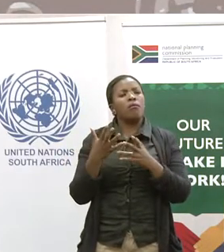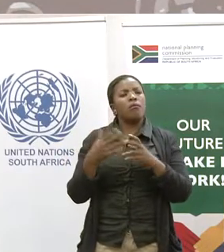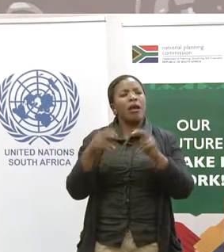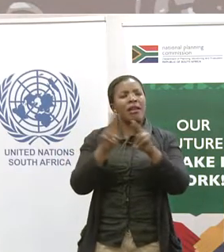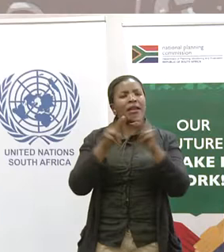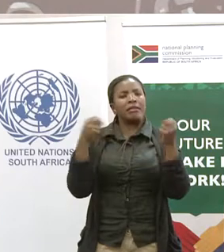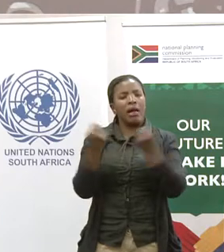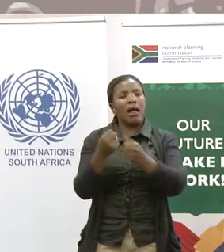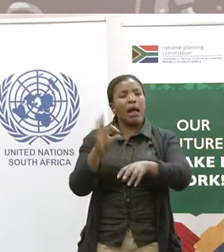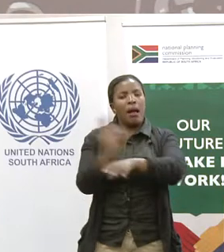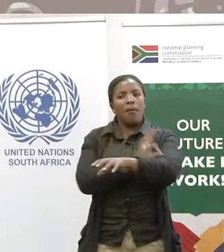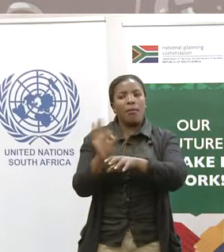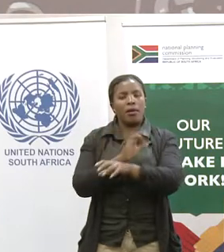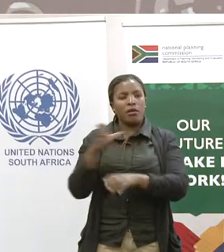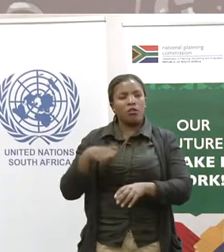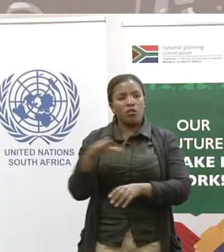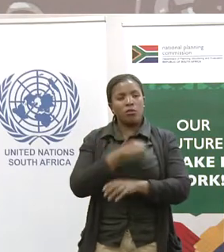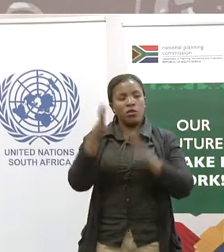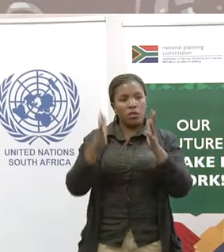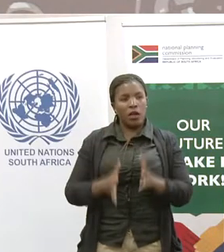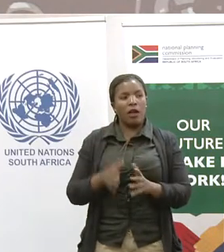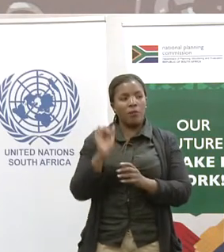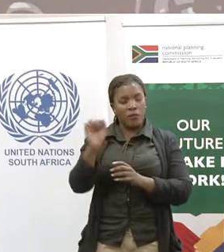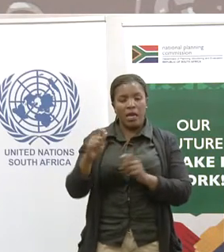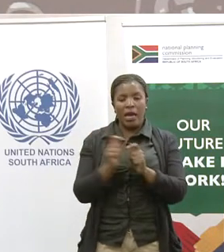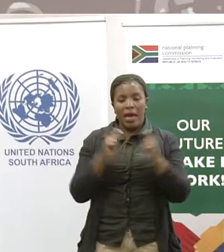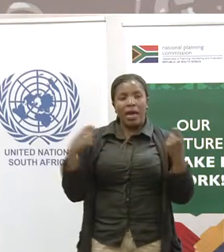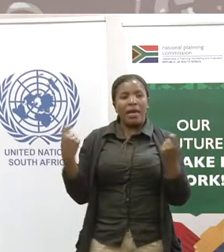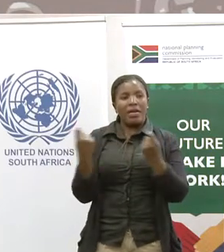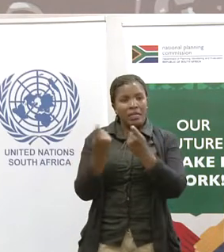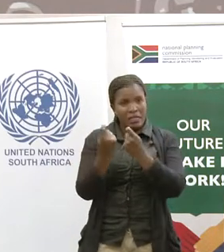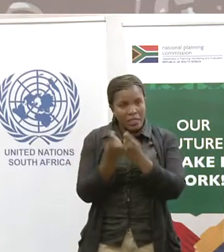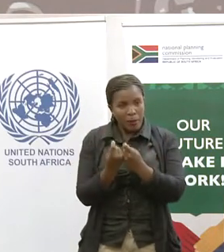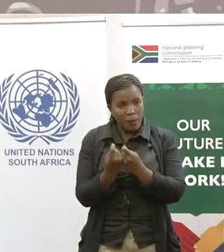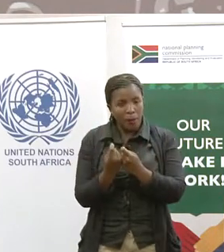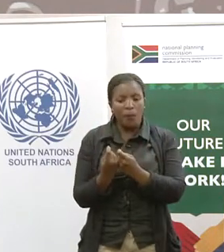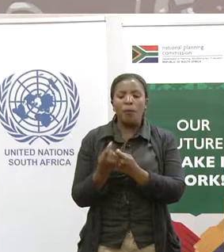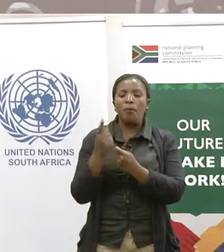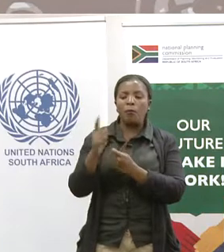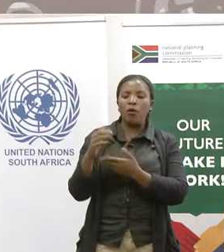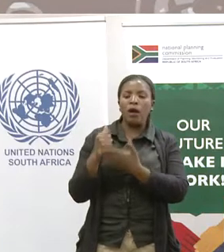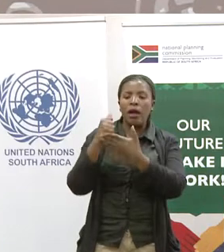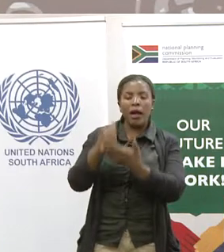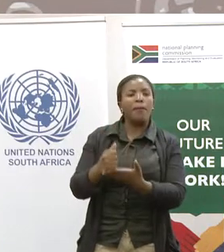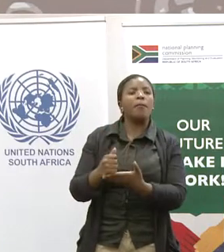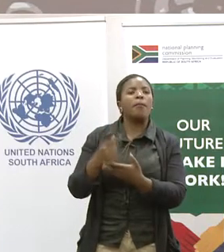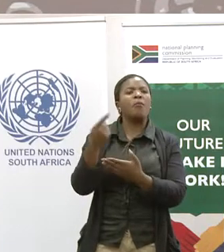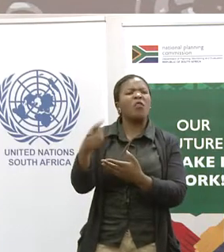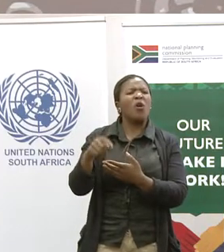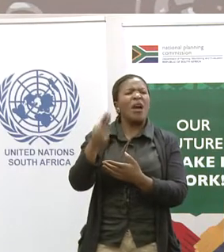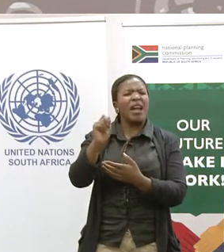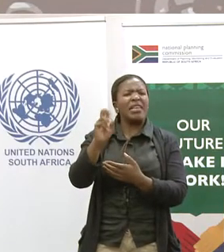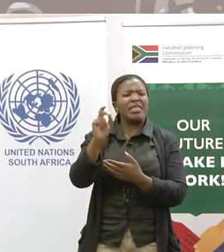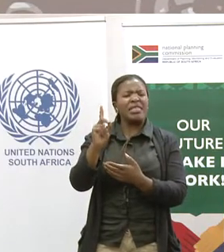National Planning Commissioner, having been part of the team that released South Africa's National Development Plan